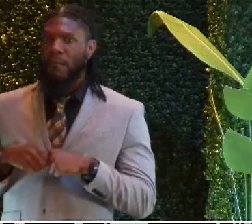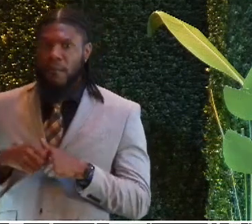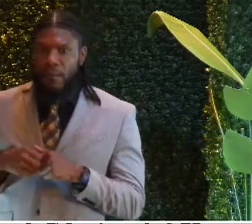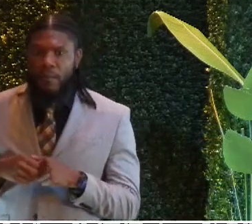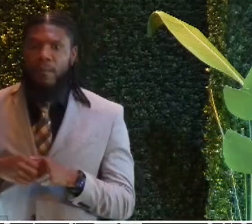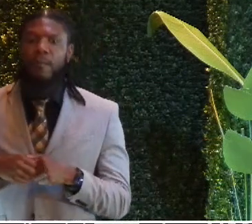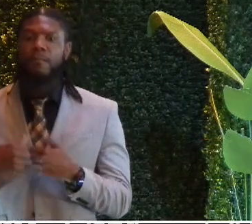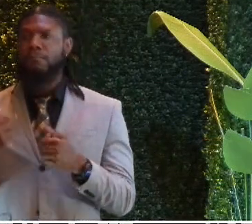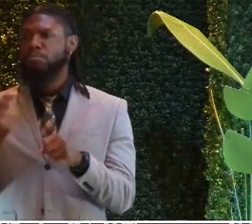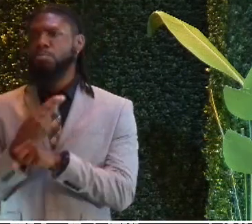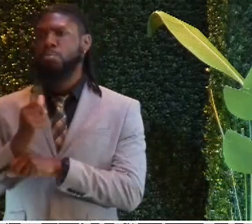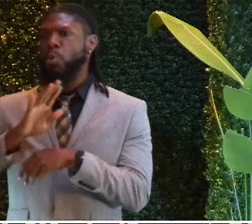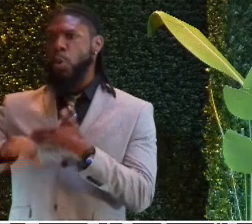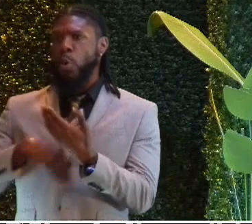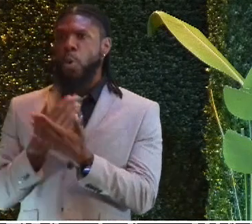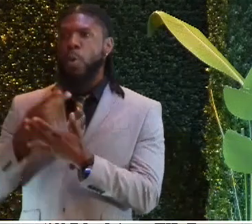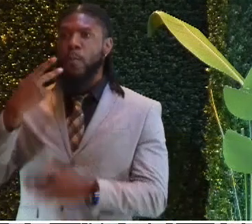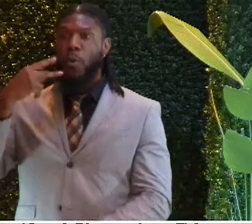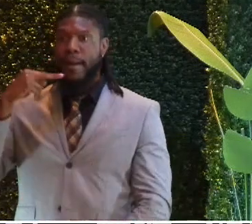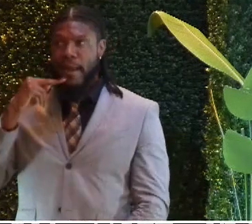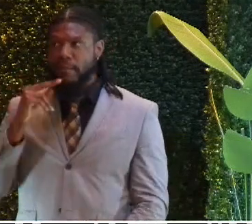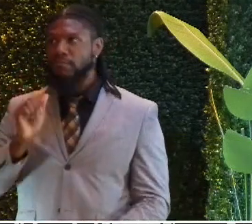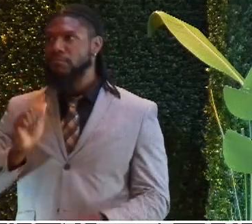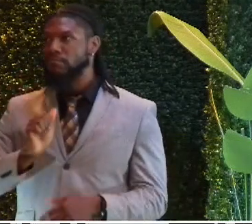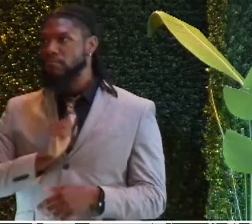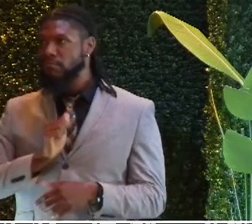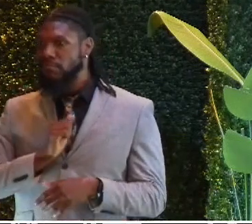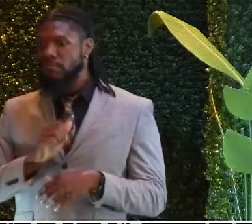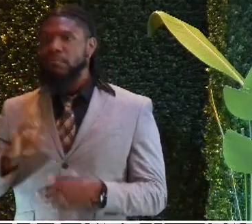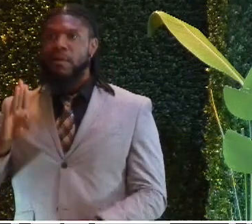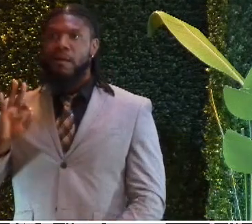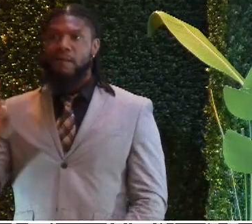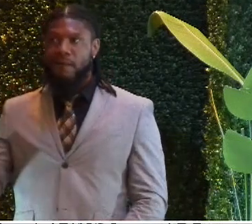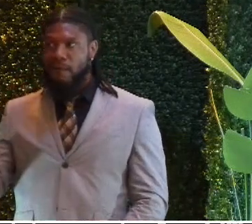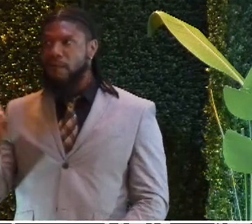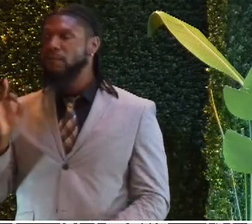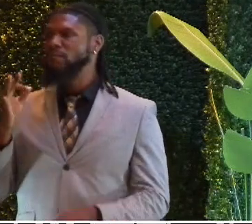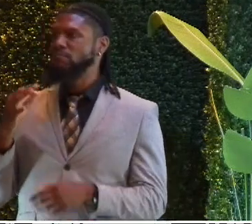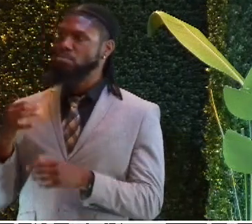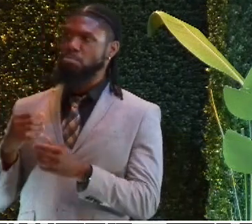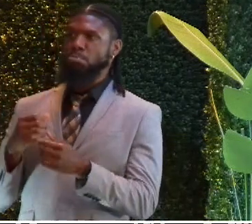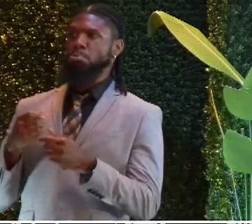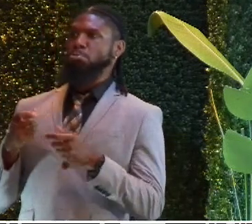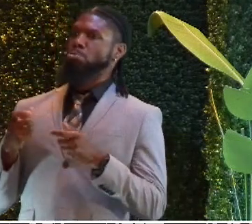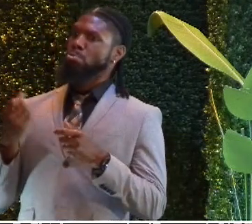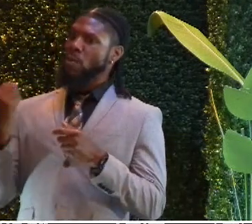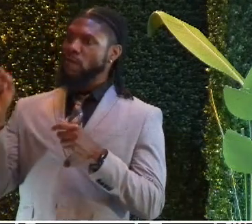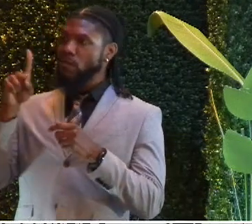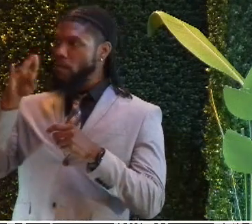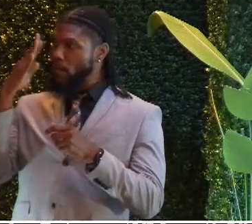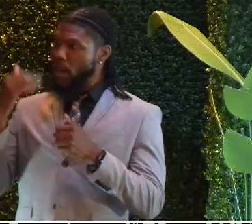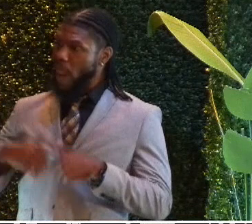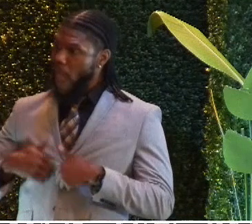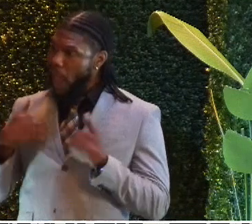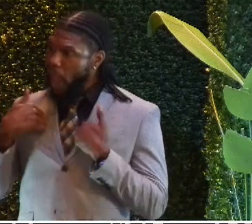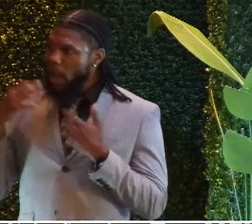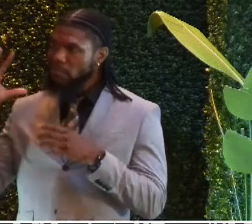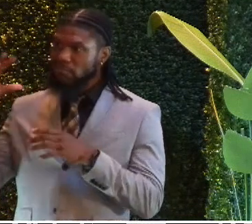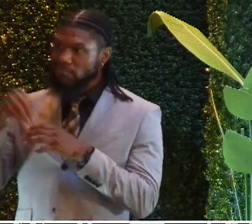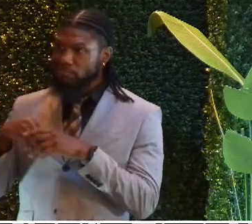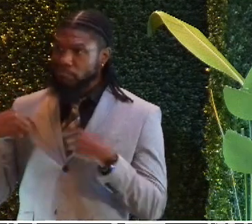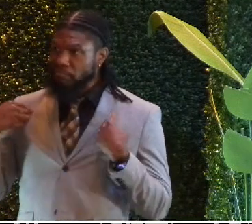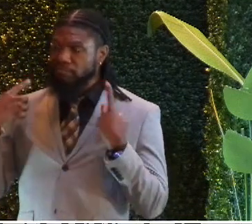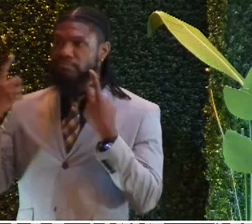all pronouns. I'm with M4BL, the Movement for Black Lives. I've been there a long time. I'm fortunate to be in a staff